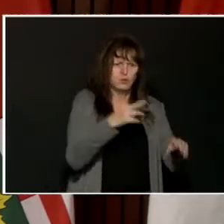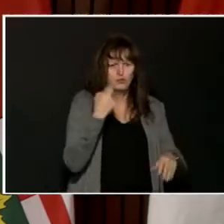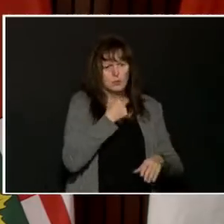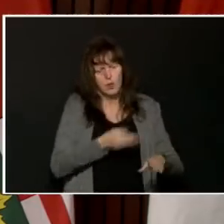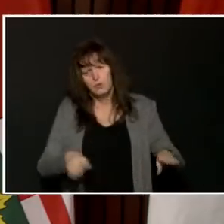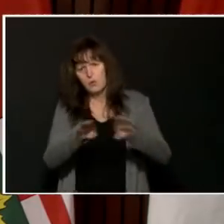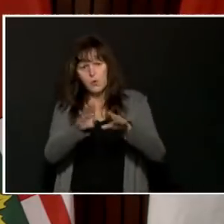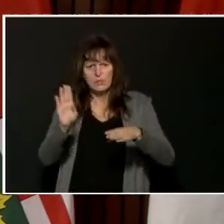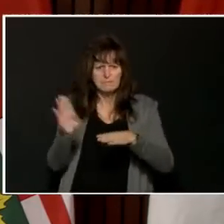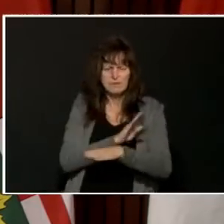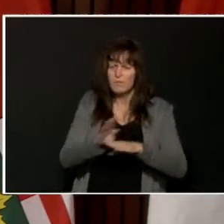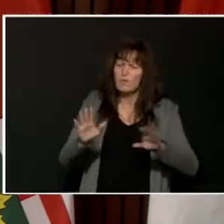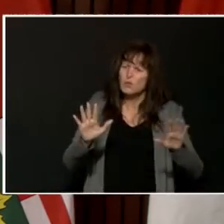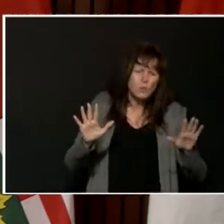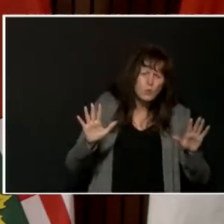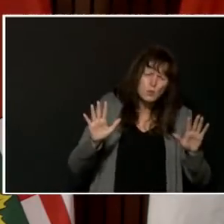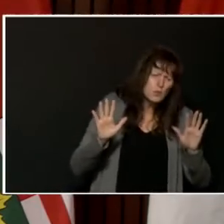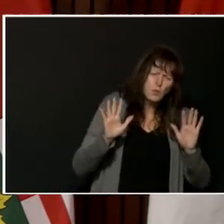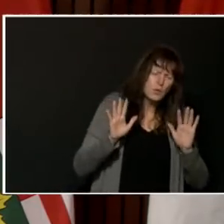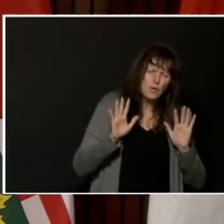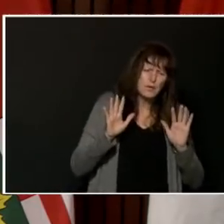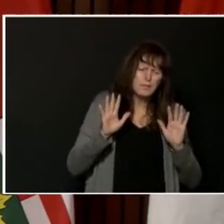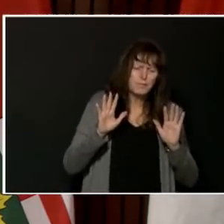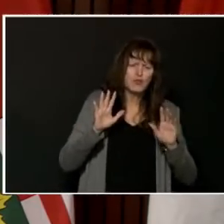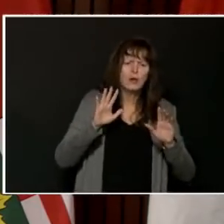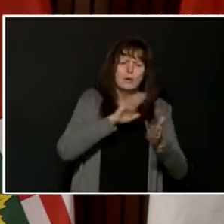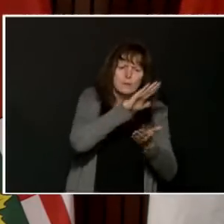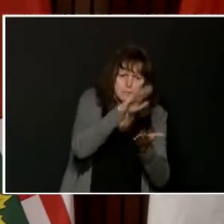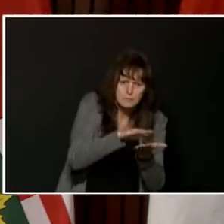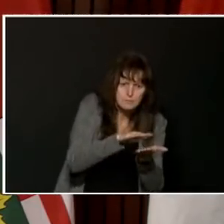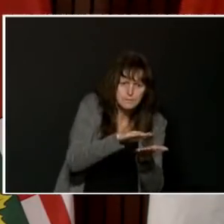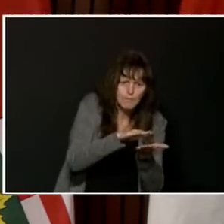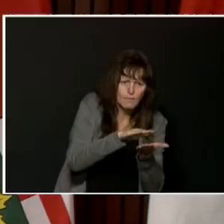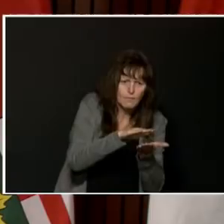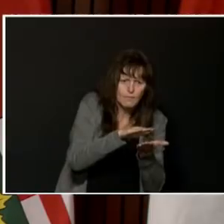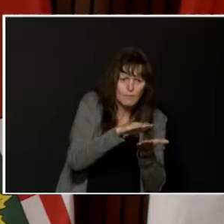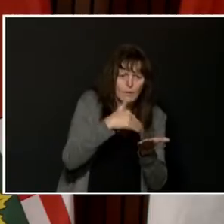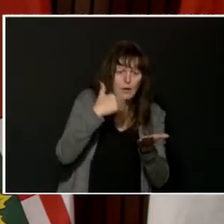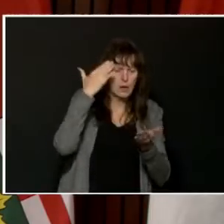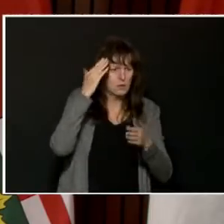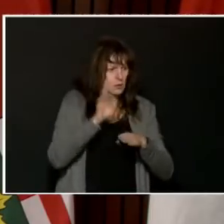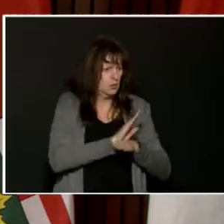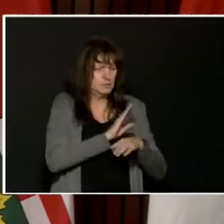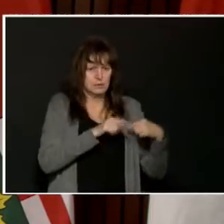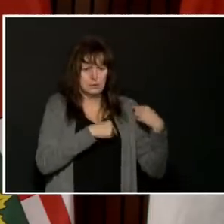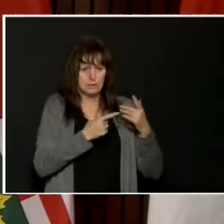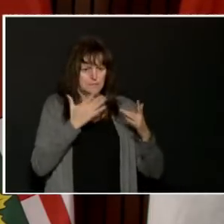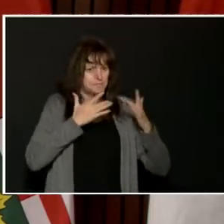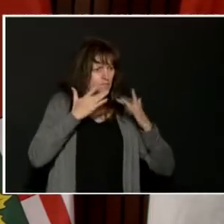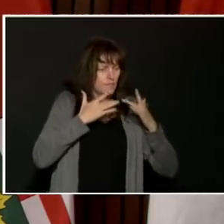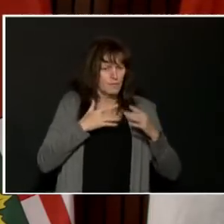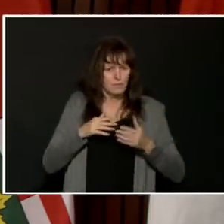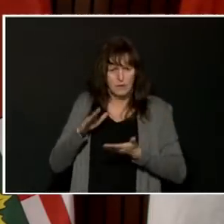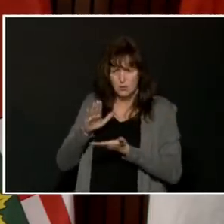maintain activity in a number of very hard-hit business sectors, maintain kids at school.